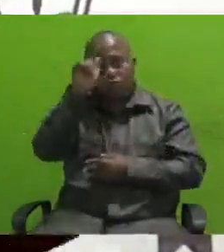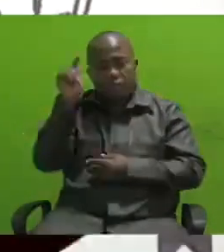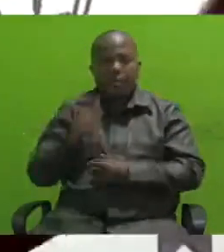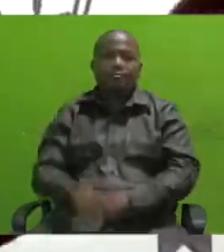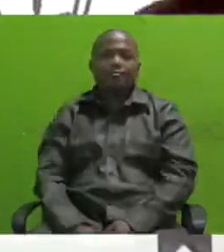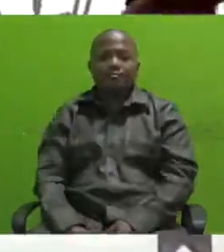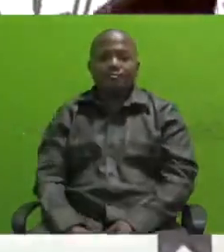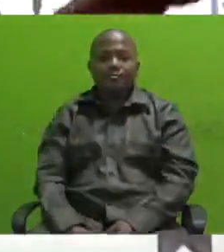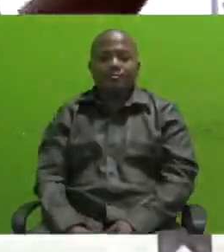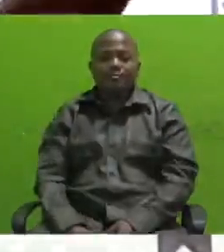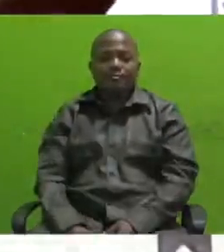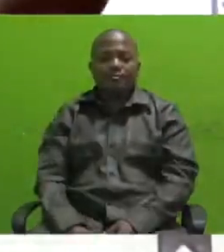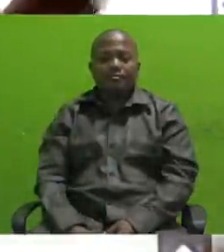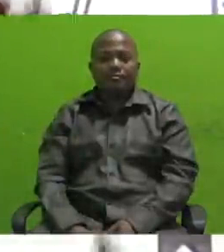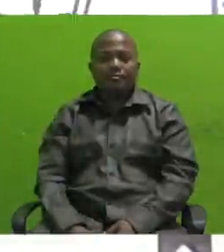This is equal to